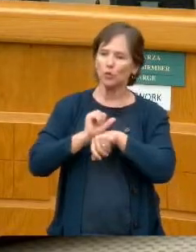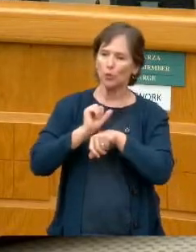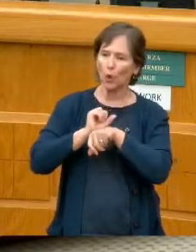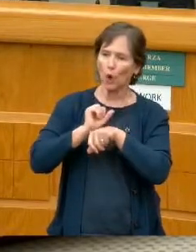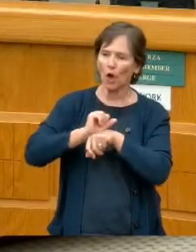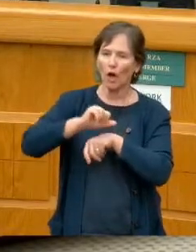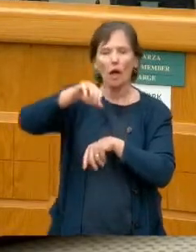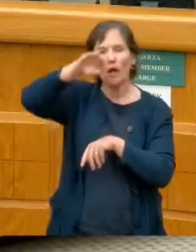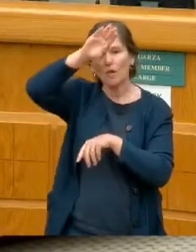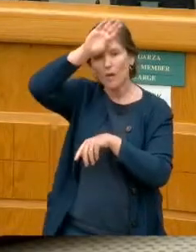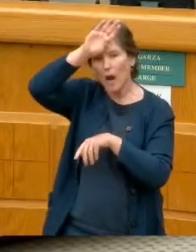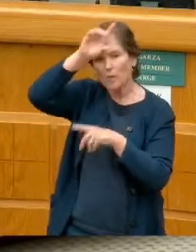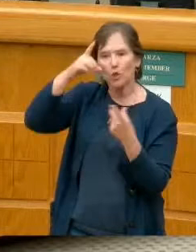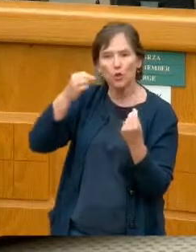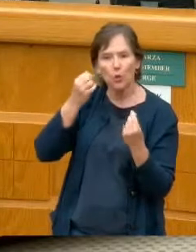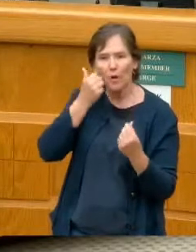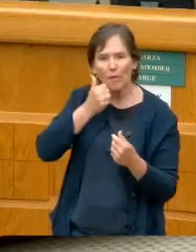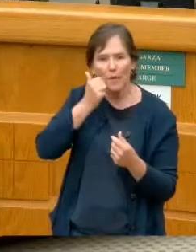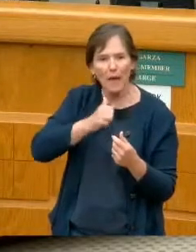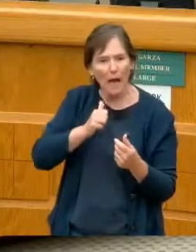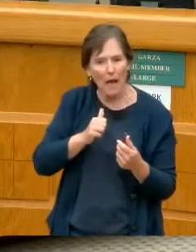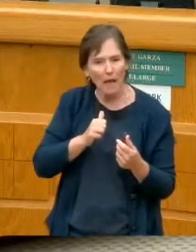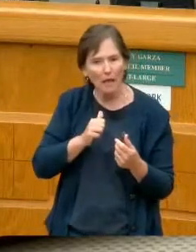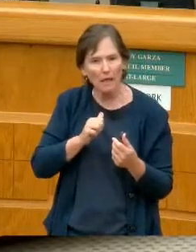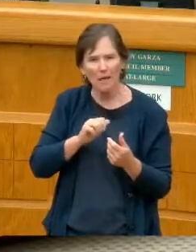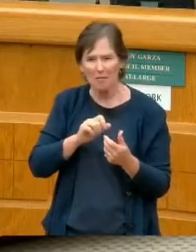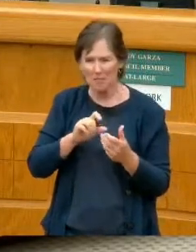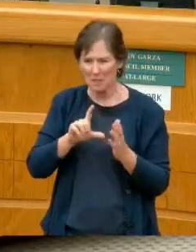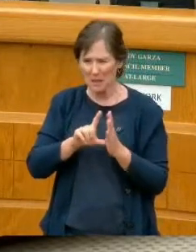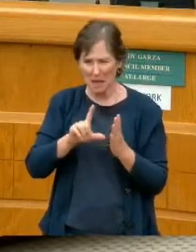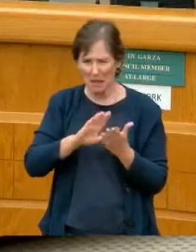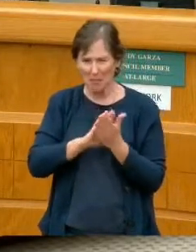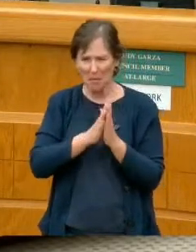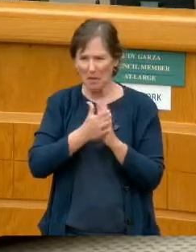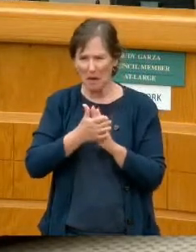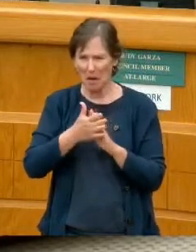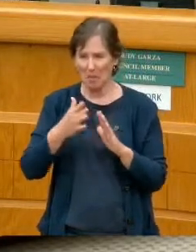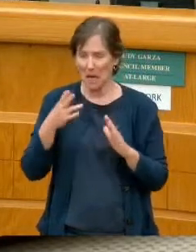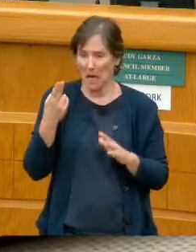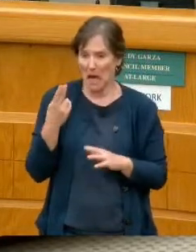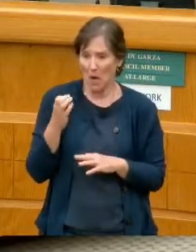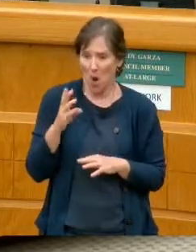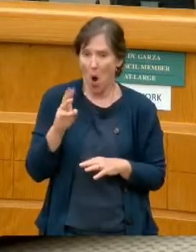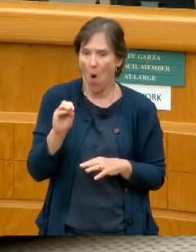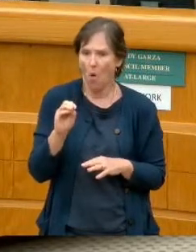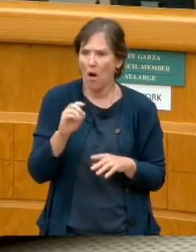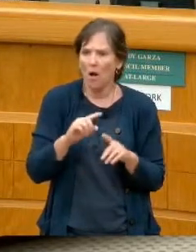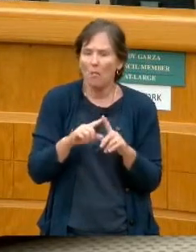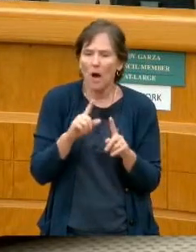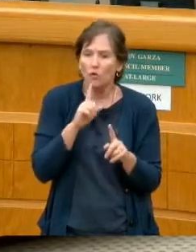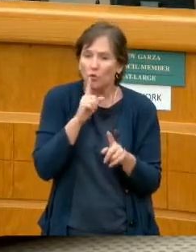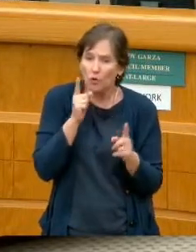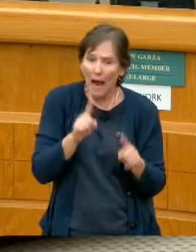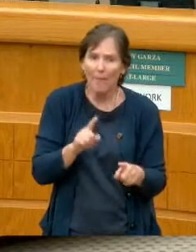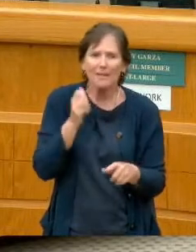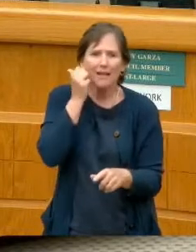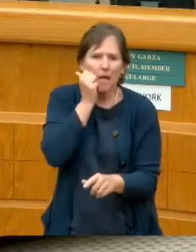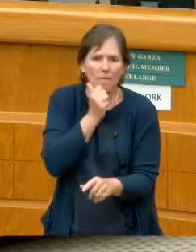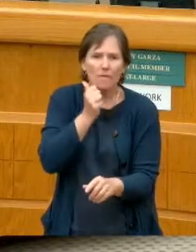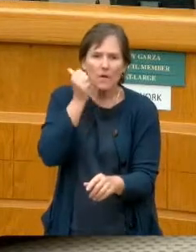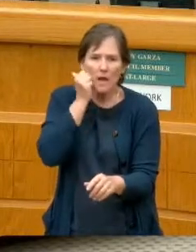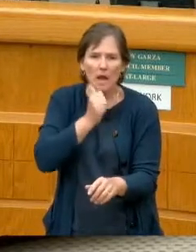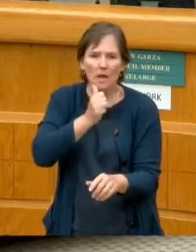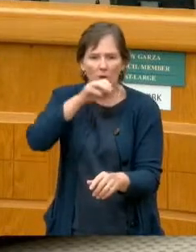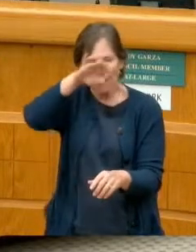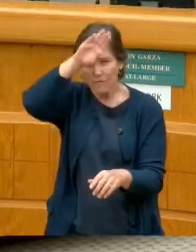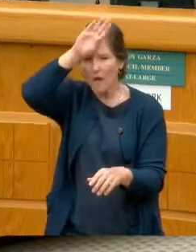were heroes who don't run away. But we had never run away before, he said. We just did what we did that day. I'm definitely no